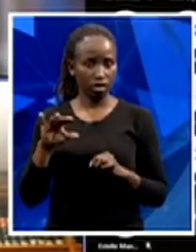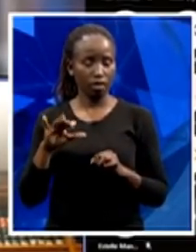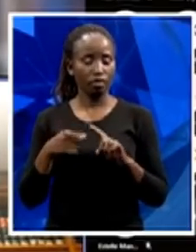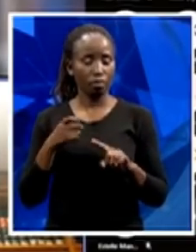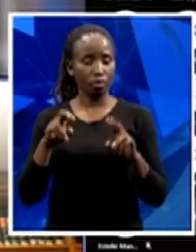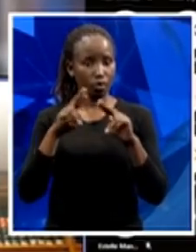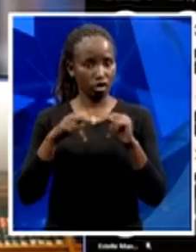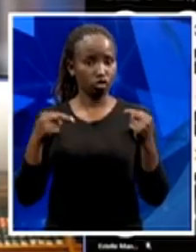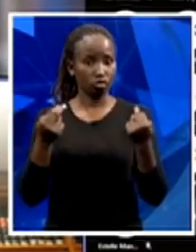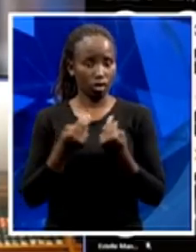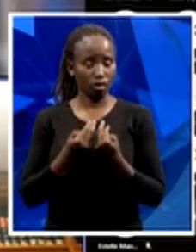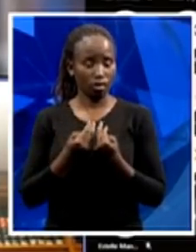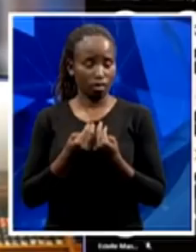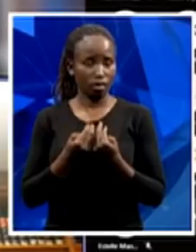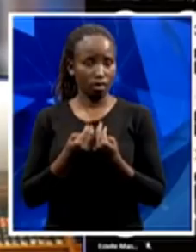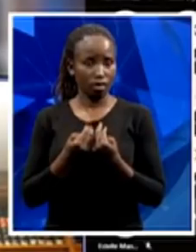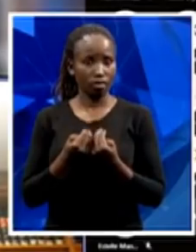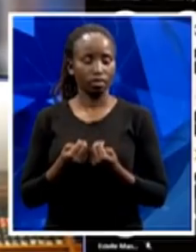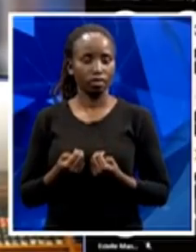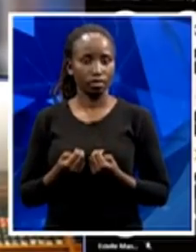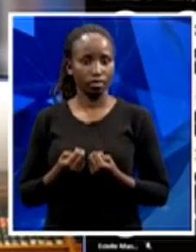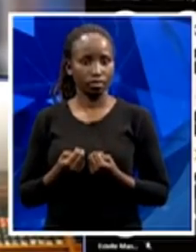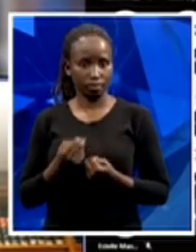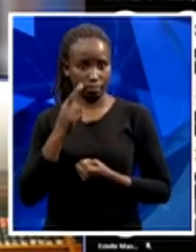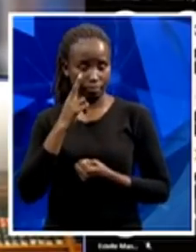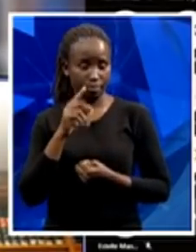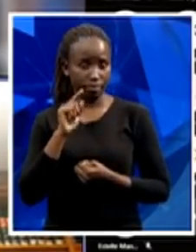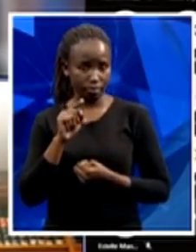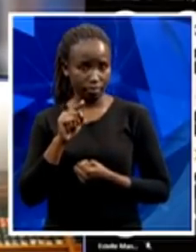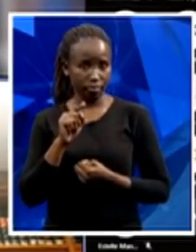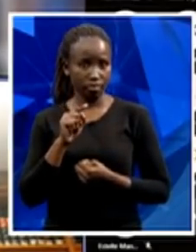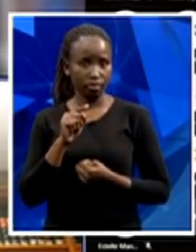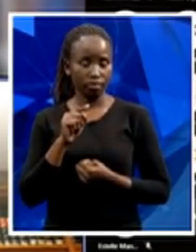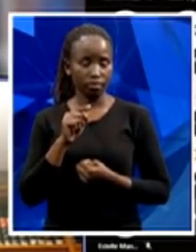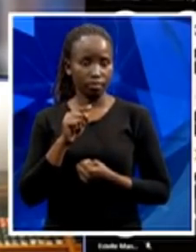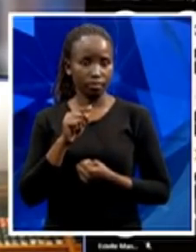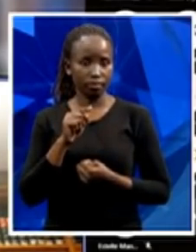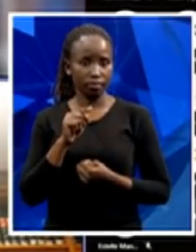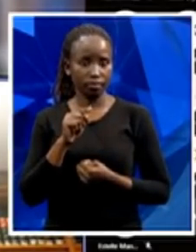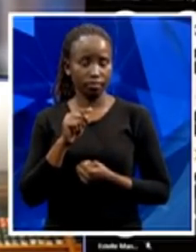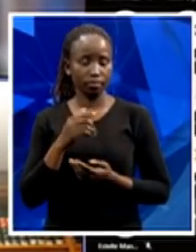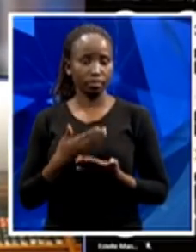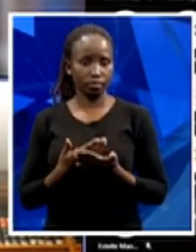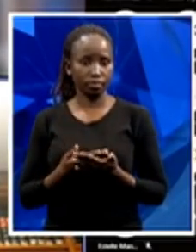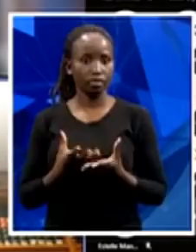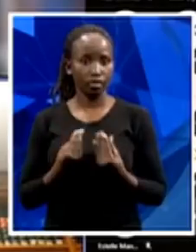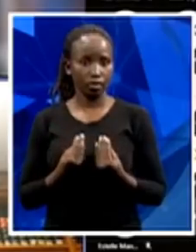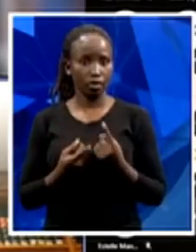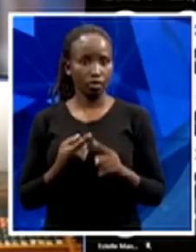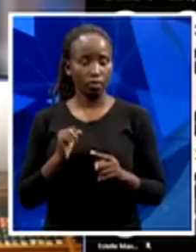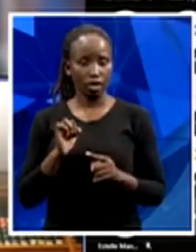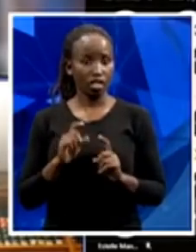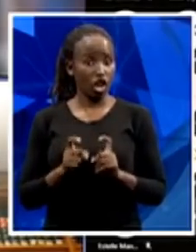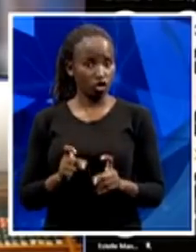it's of the kind that warrants adjudication in this urgent application. However, be that as it may,